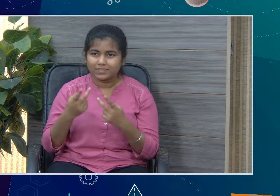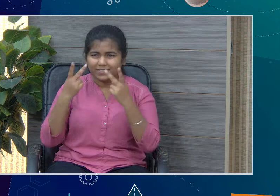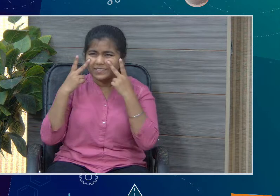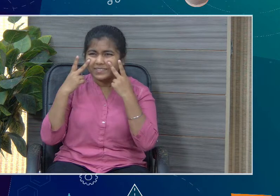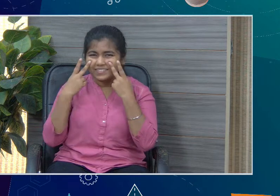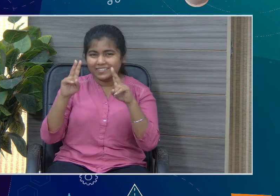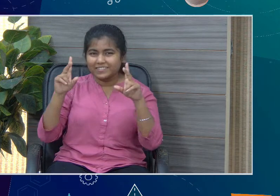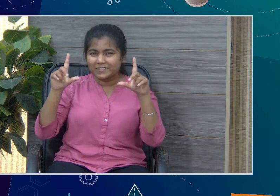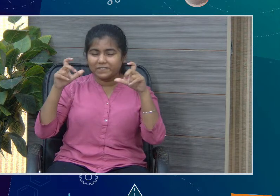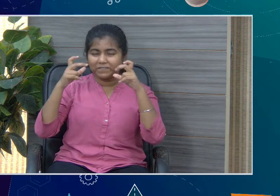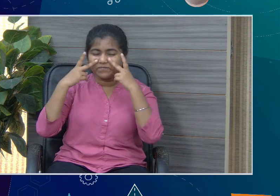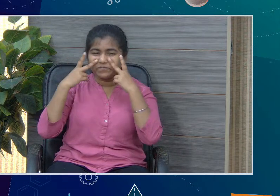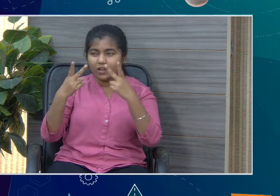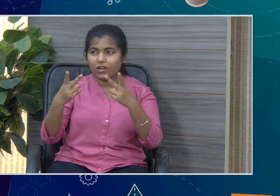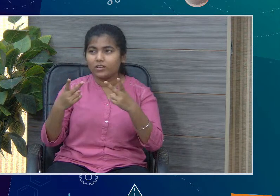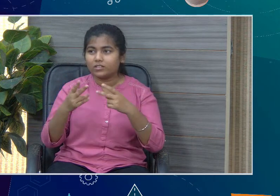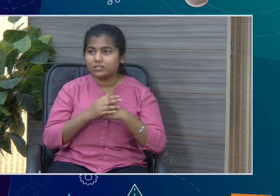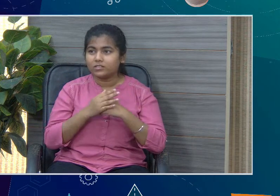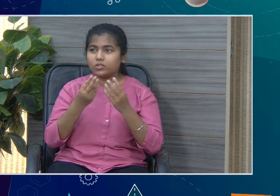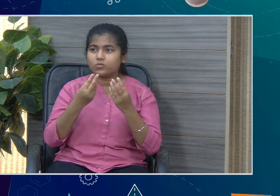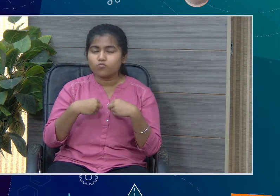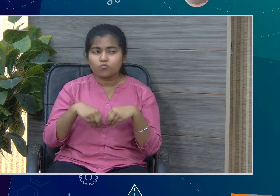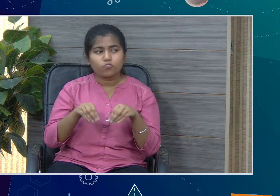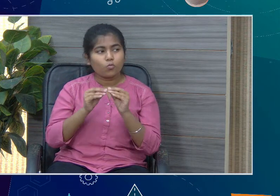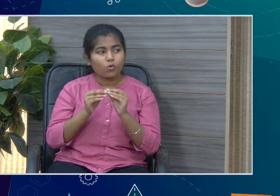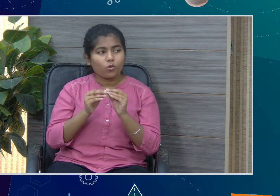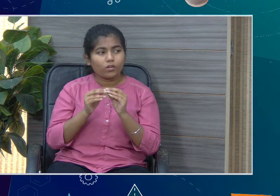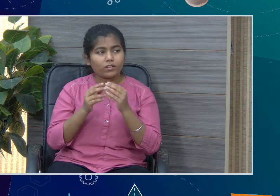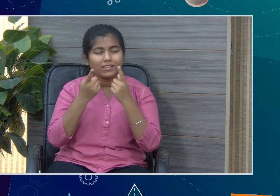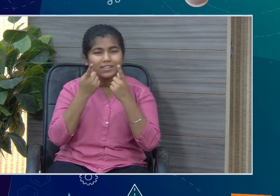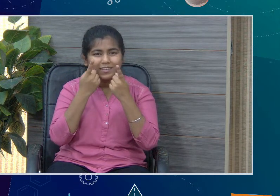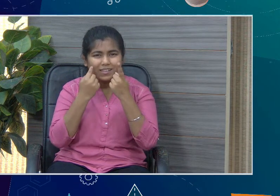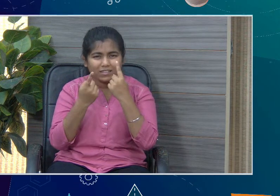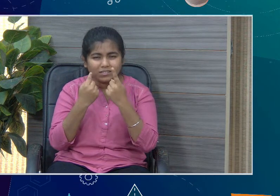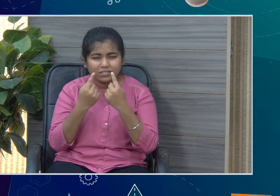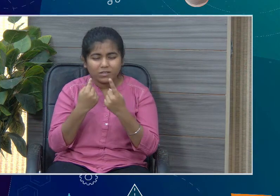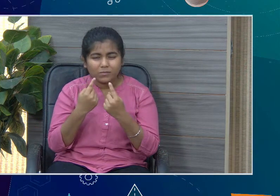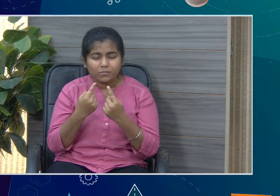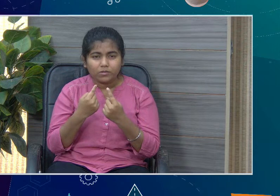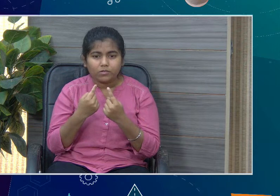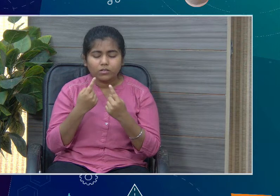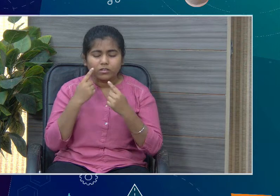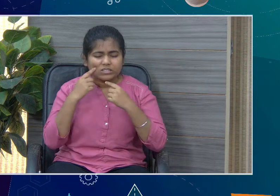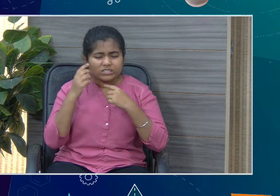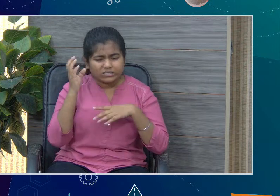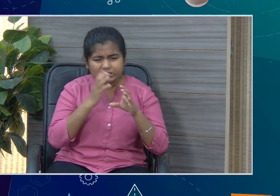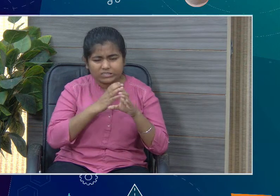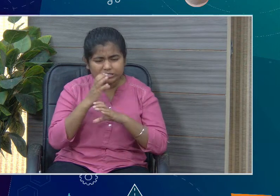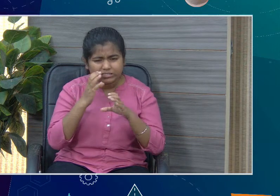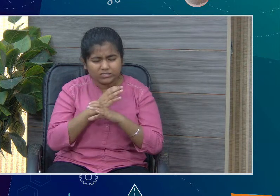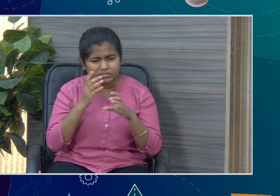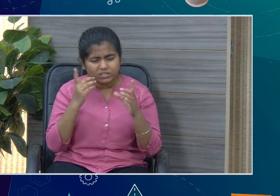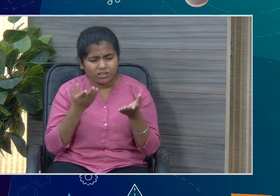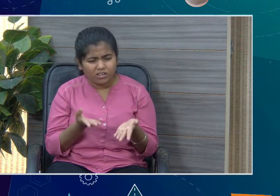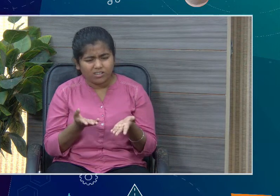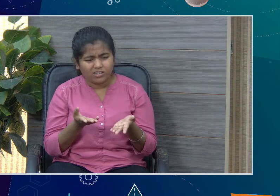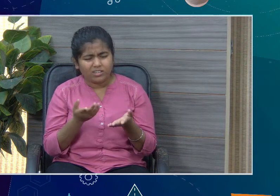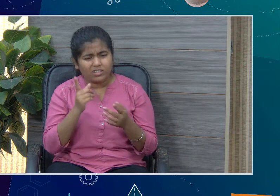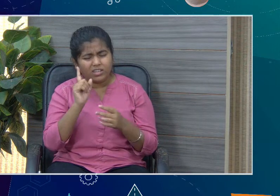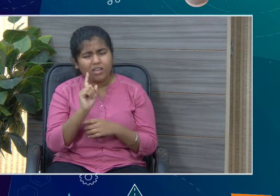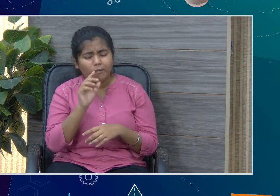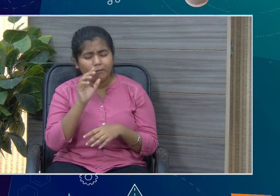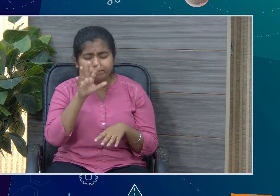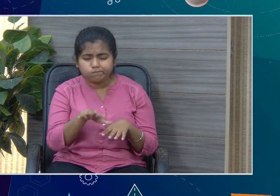Huh? he examined the footprint, the more amazed and confused he became, and